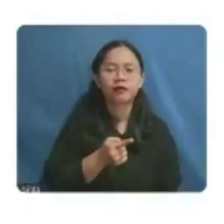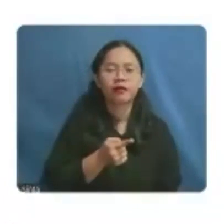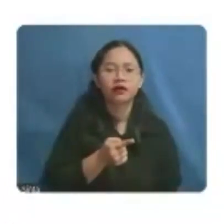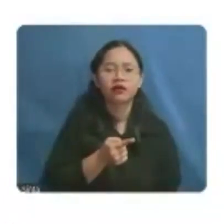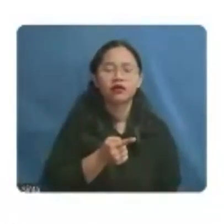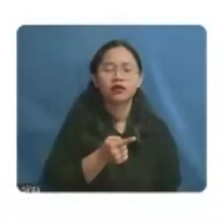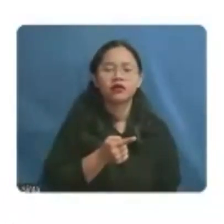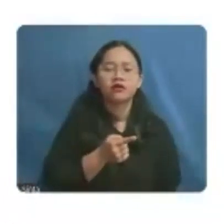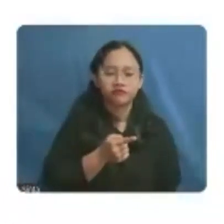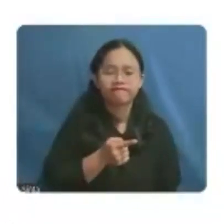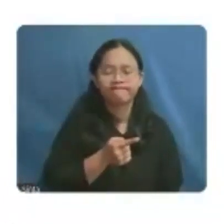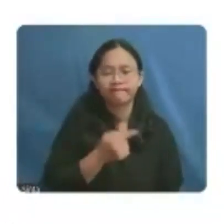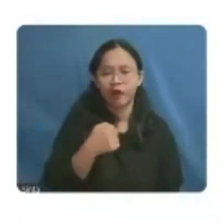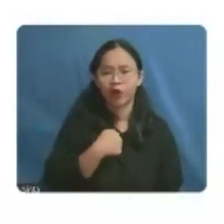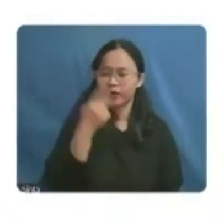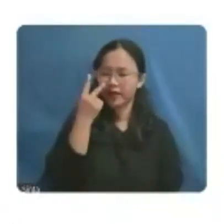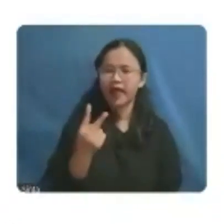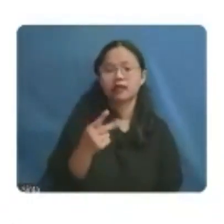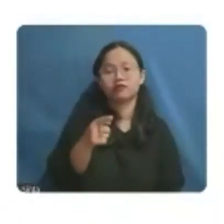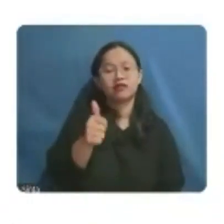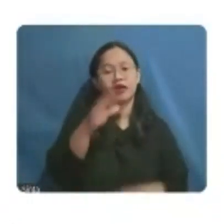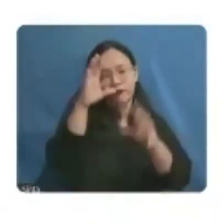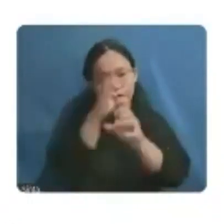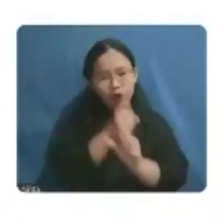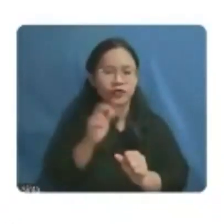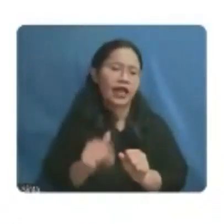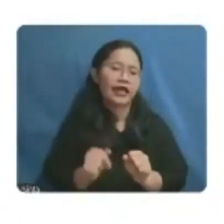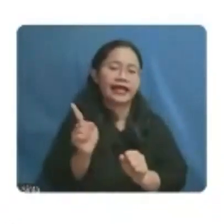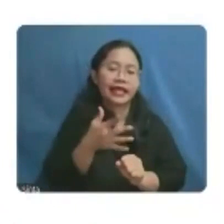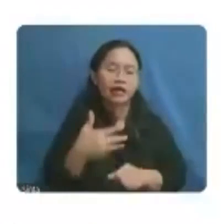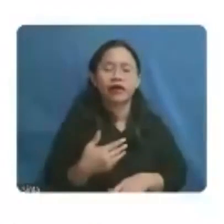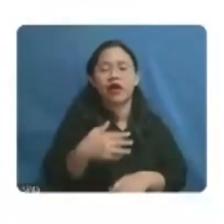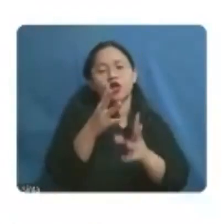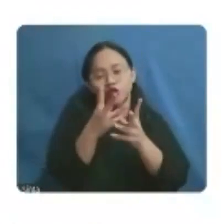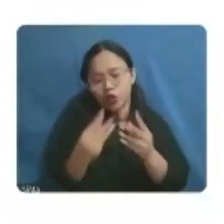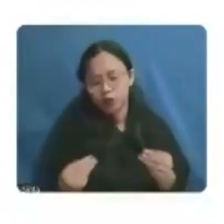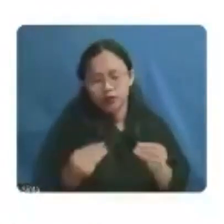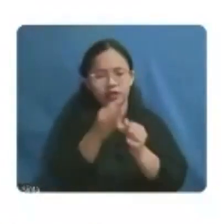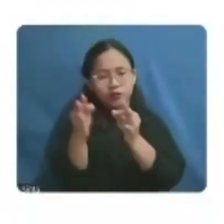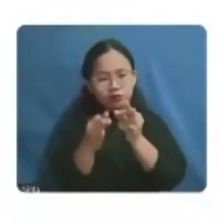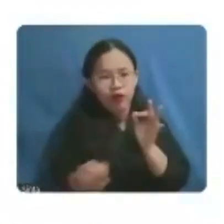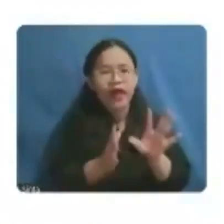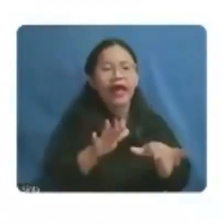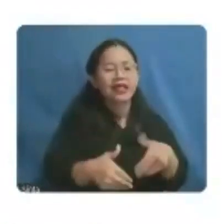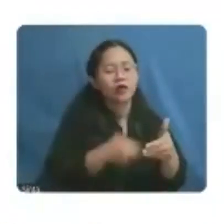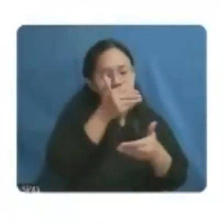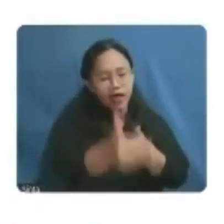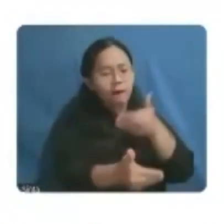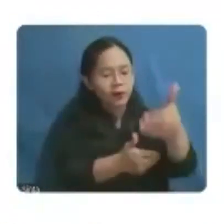and accessible and sustainable to them. So you can think, for example, of the challenge of open waste